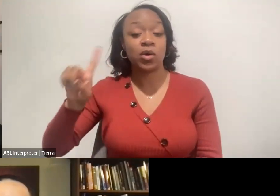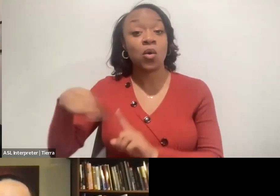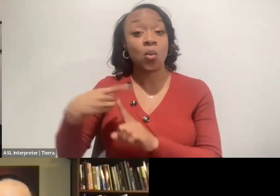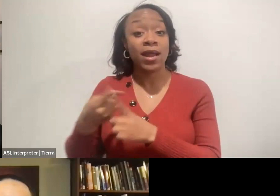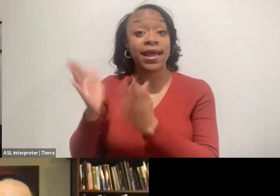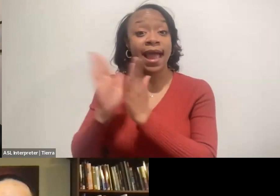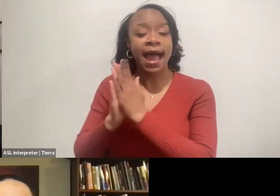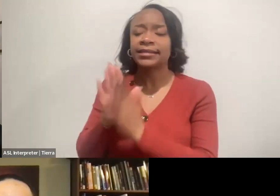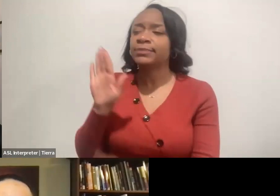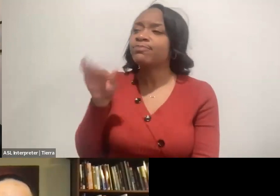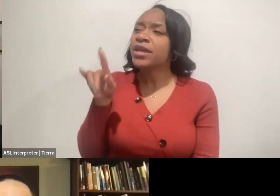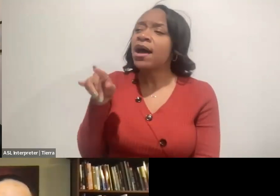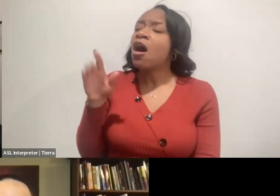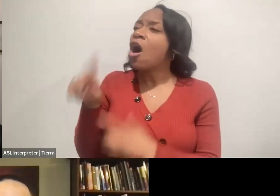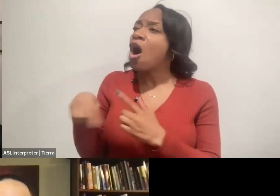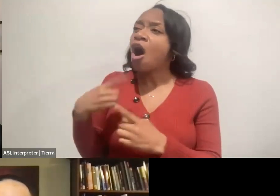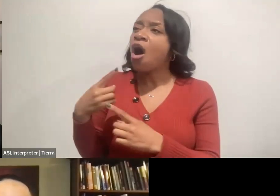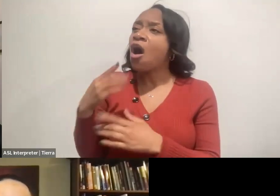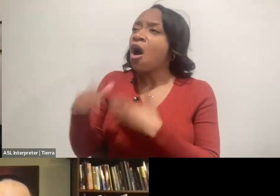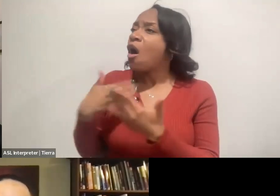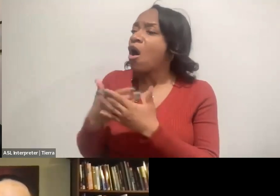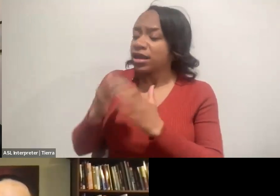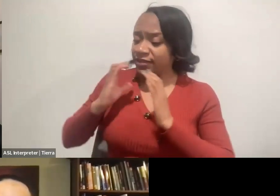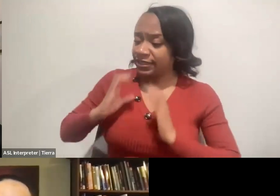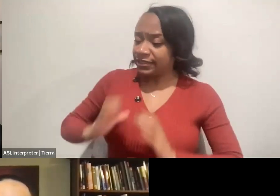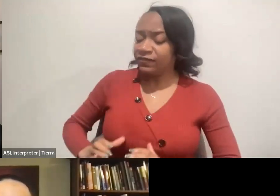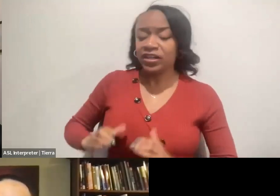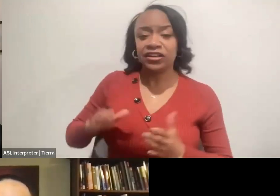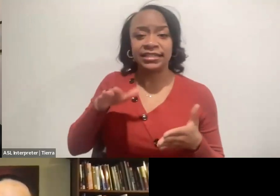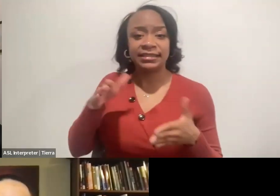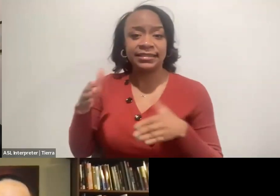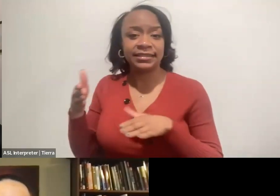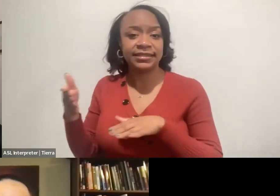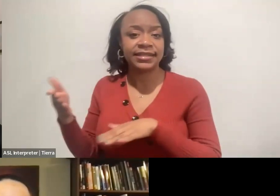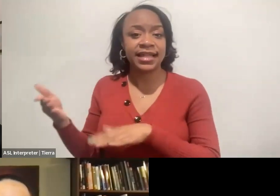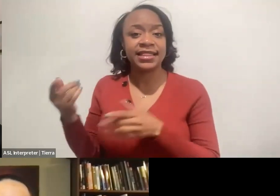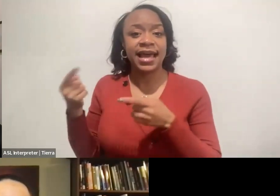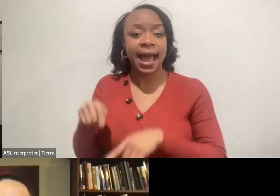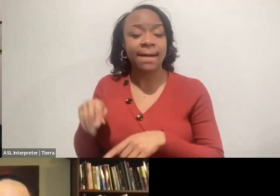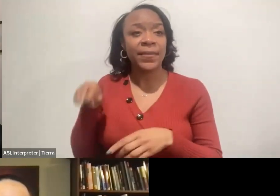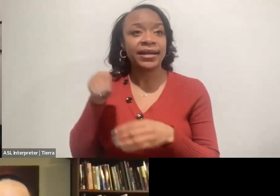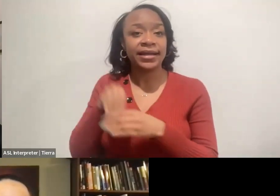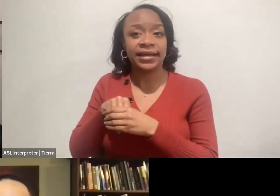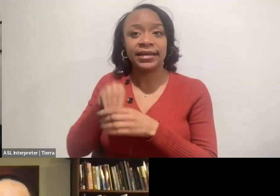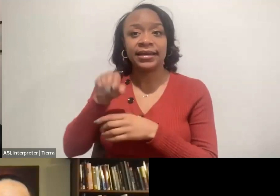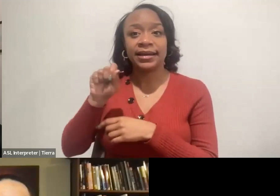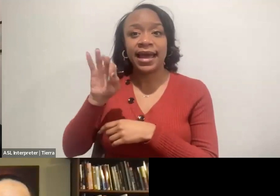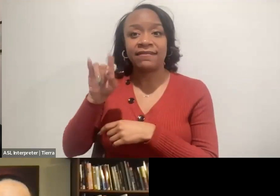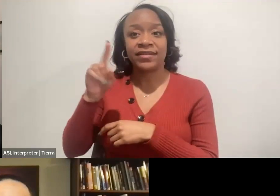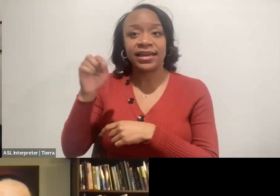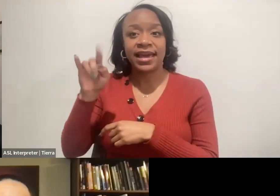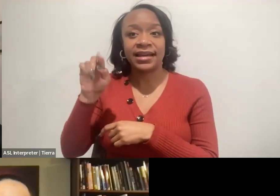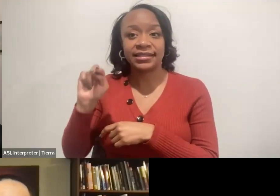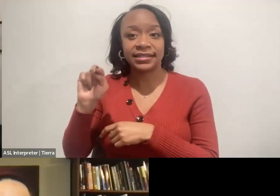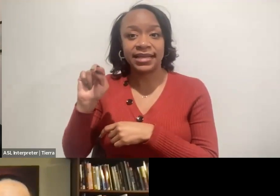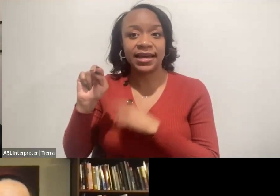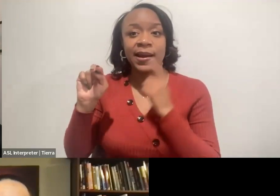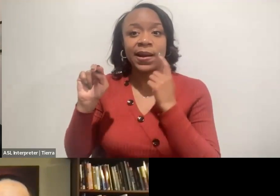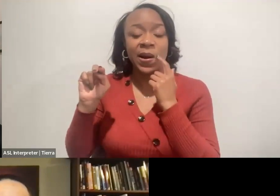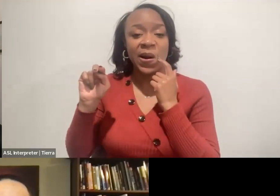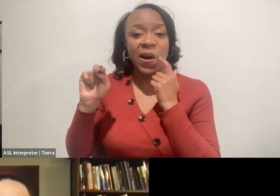deaths that were mounting up in Afghanistan after the US launched the so-called War on Terror in